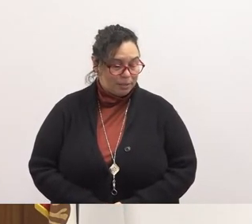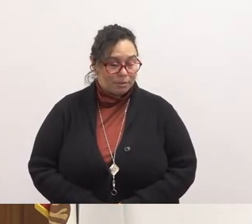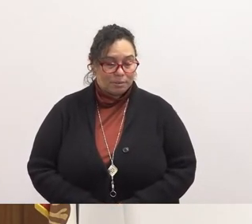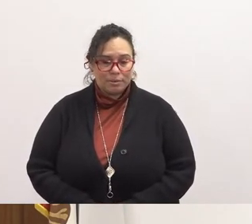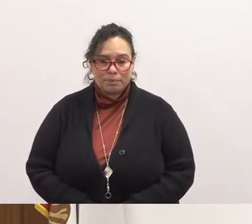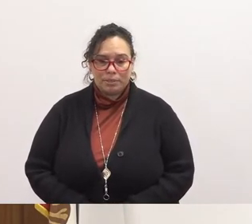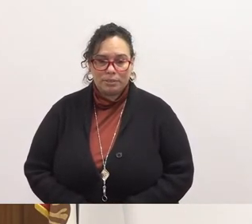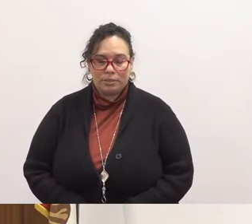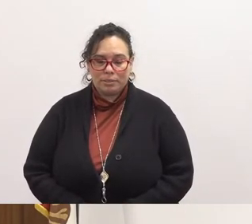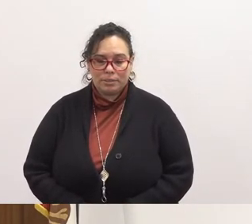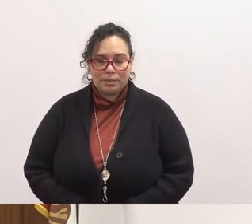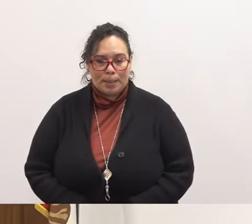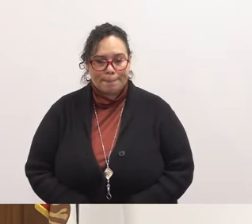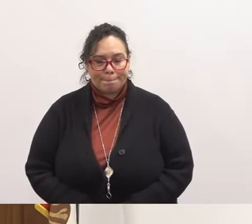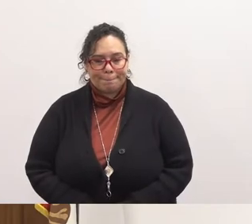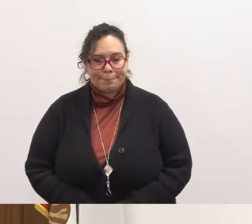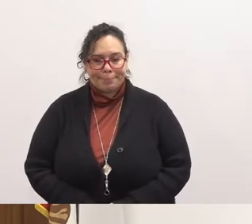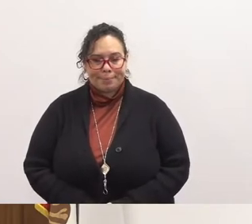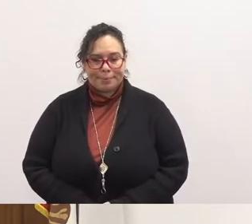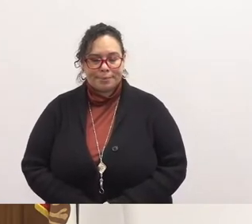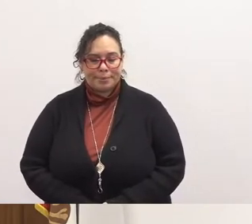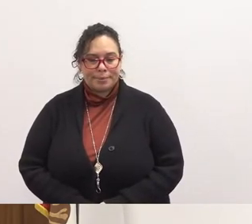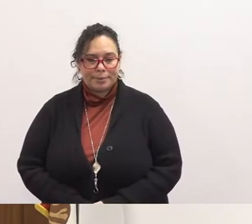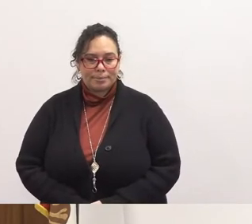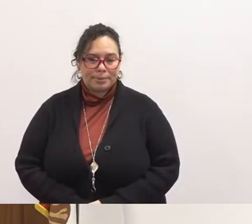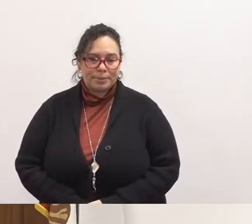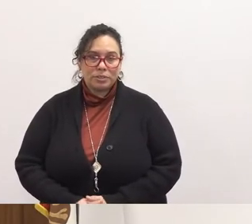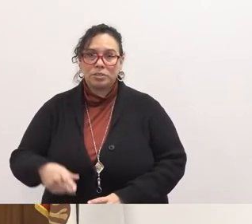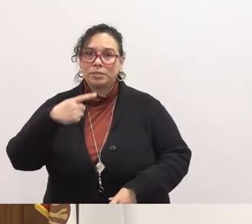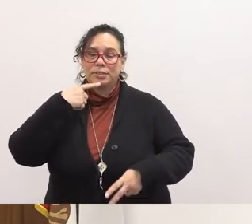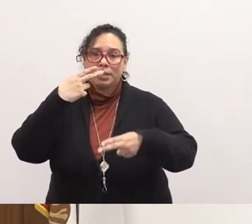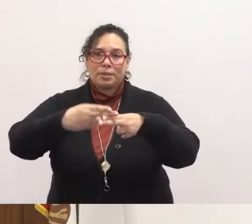Annette Quintero?